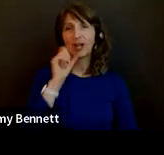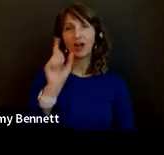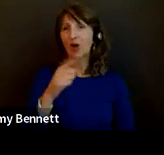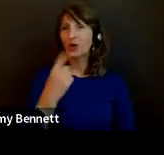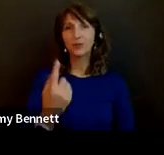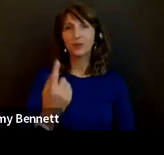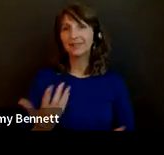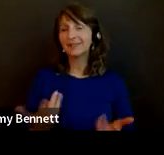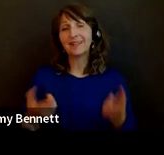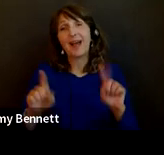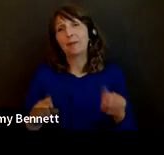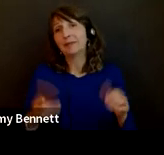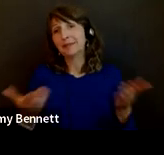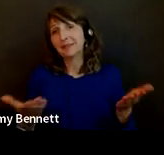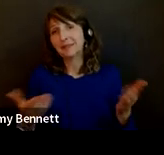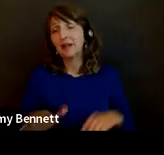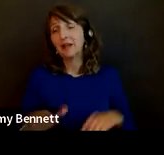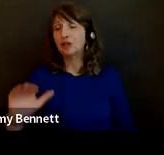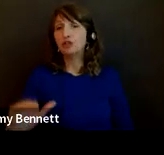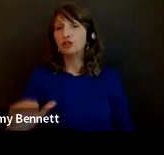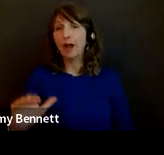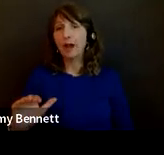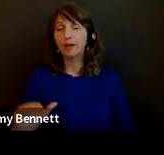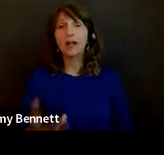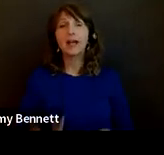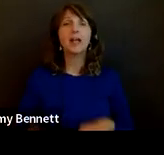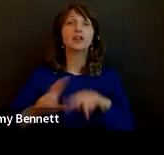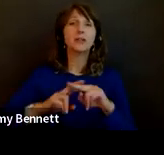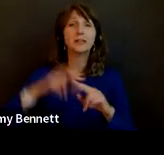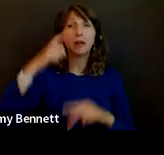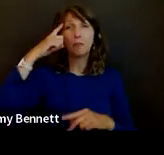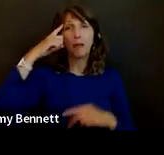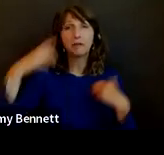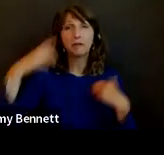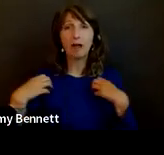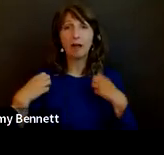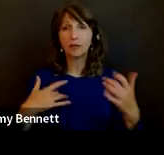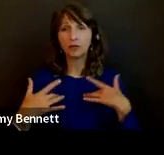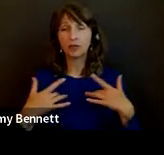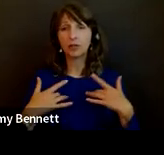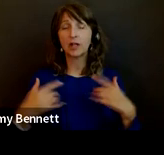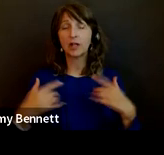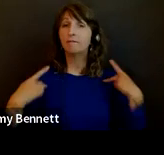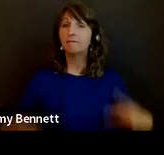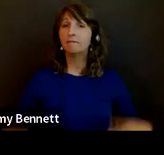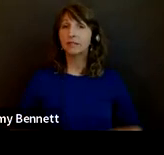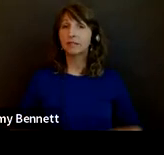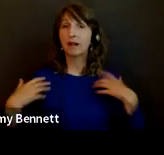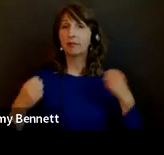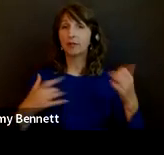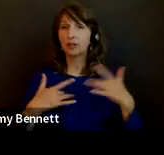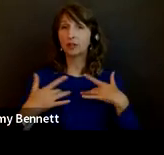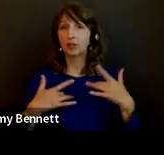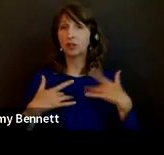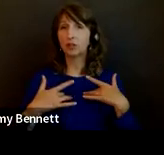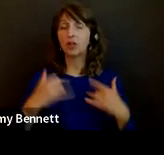the behalf of the child, they have increased mental and physical health concerns, especially in more impoverished areas where crime runs rampant, where children